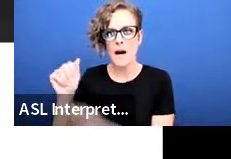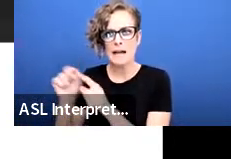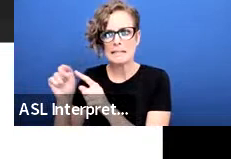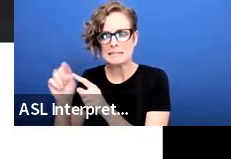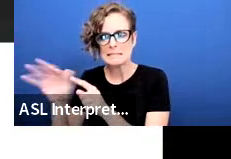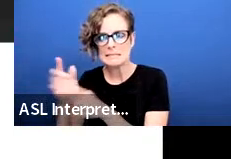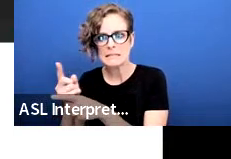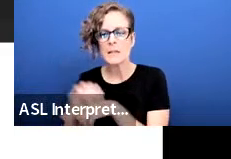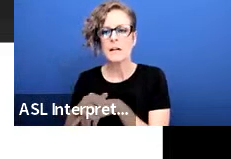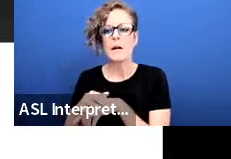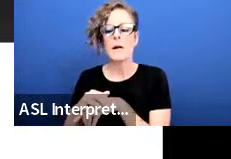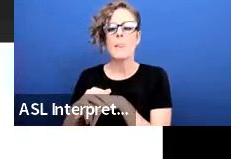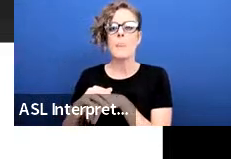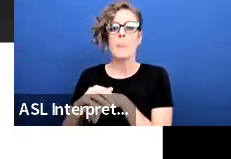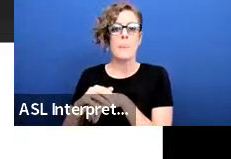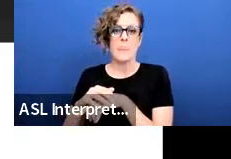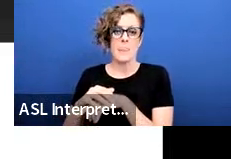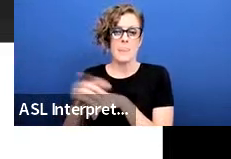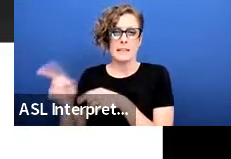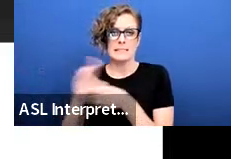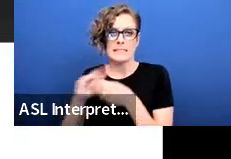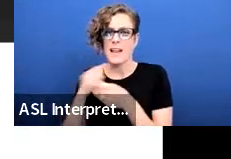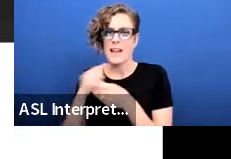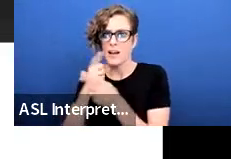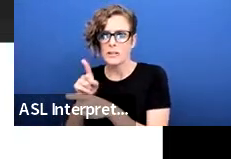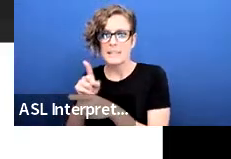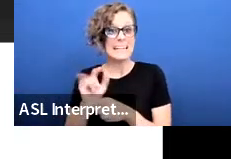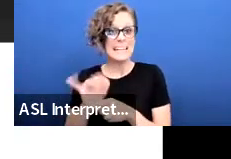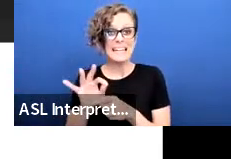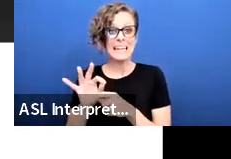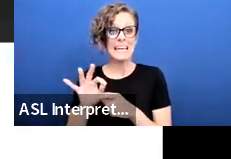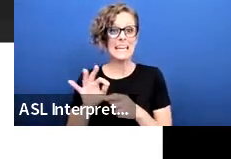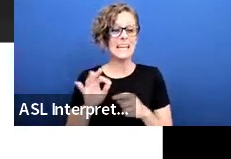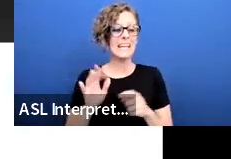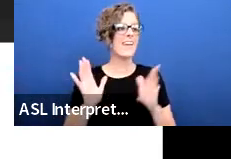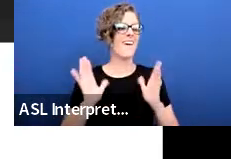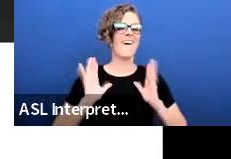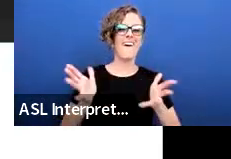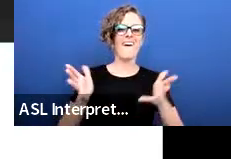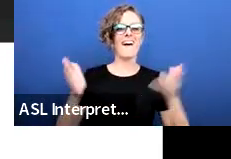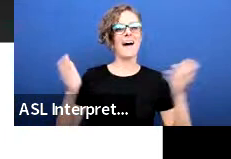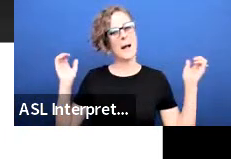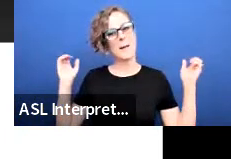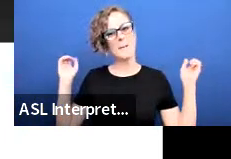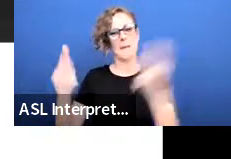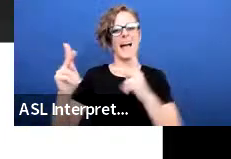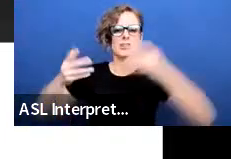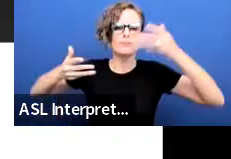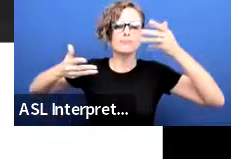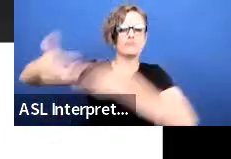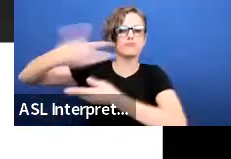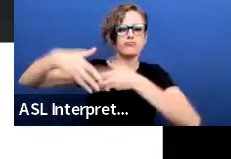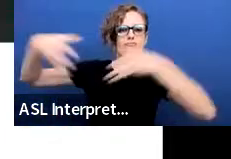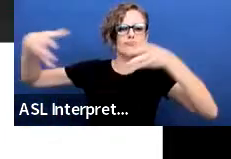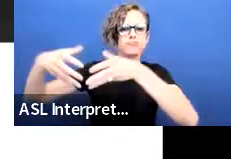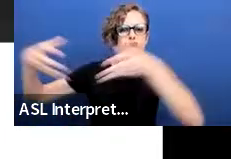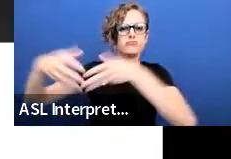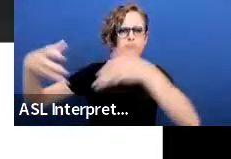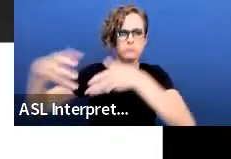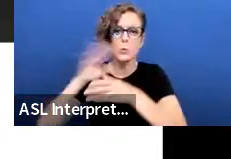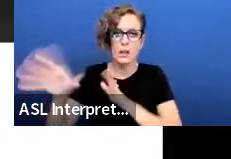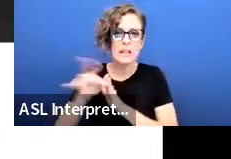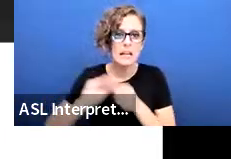again, and you have very transmissible COVID around, you will end up getting COVID. And we're seeing that happen